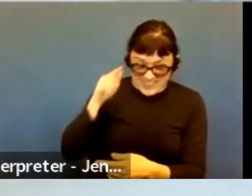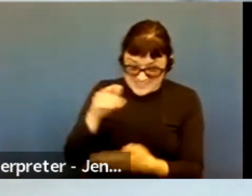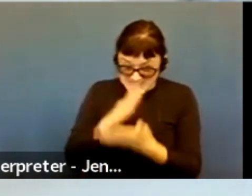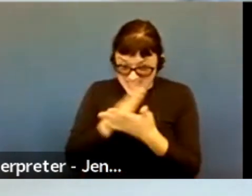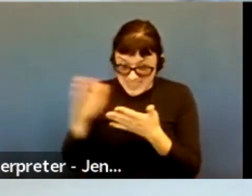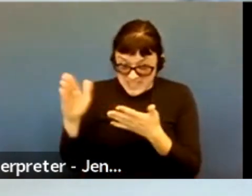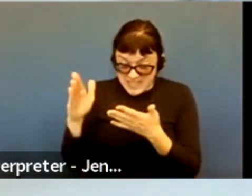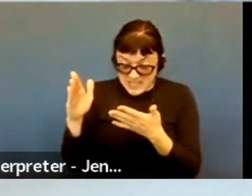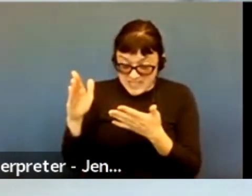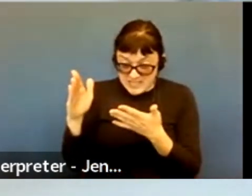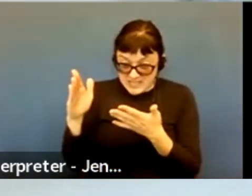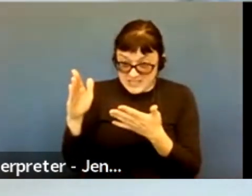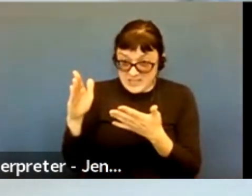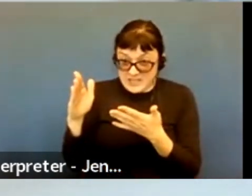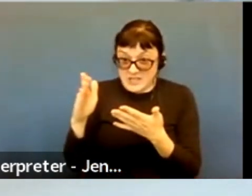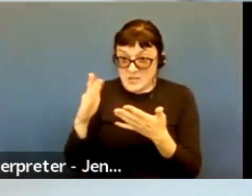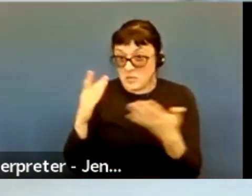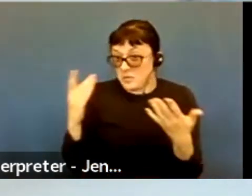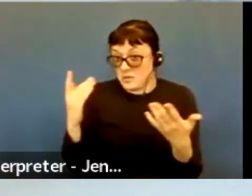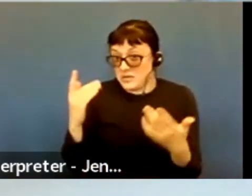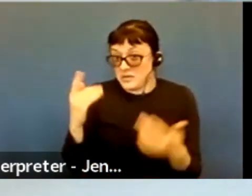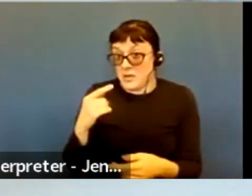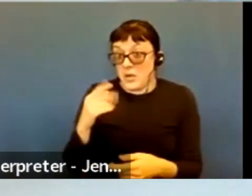madness? Is this clarity?